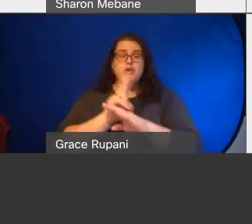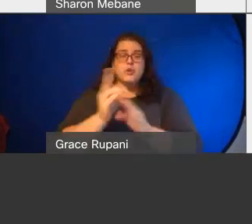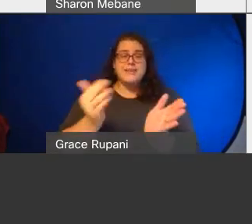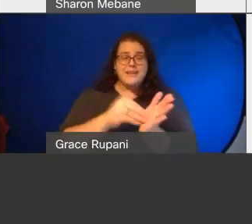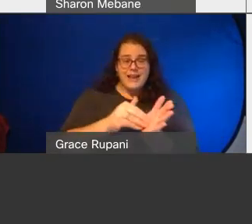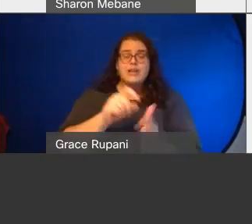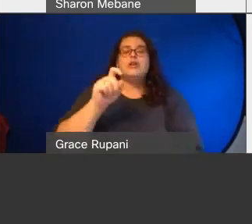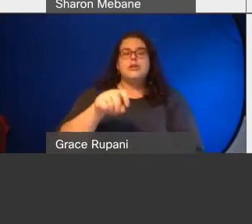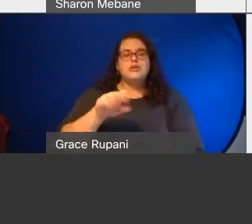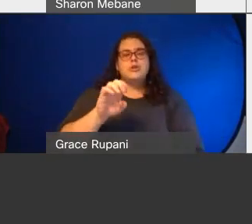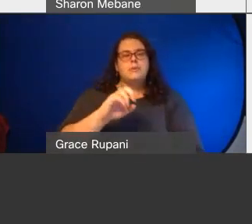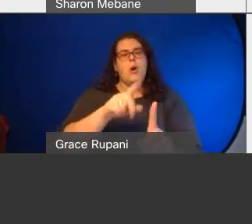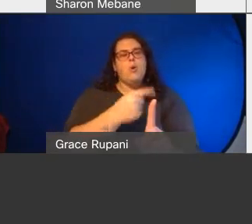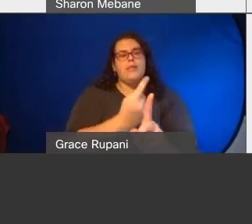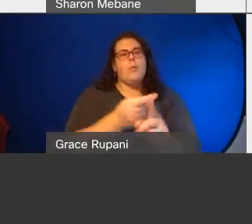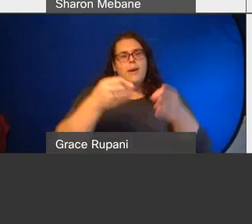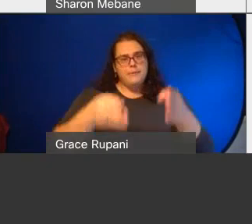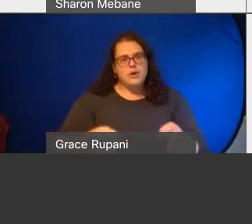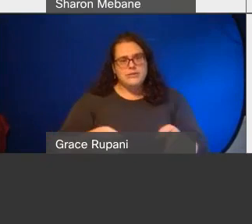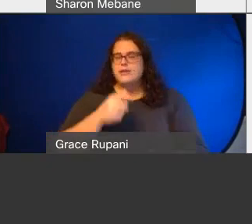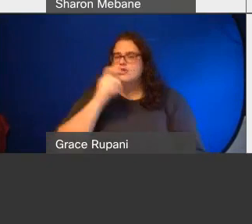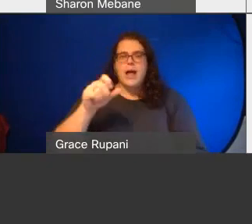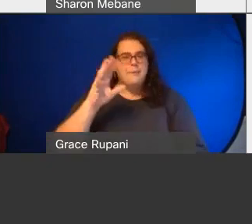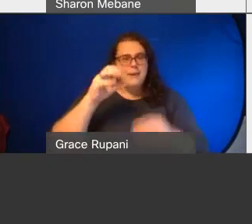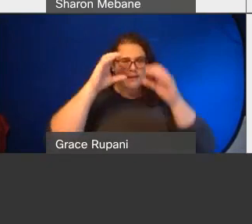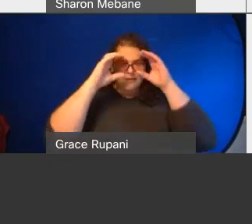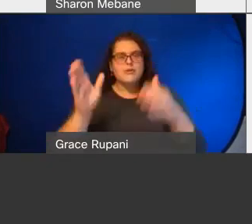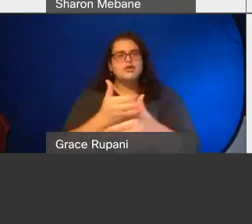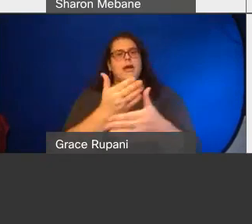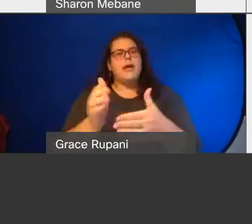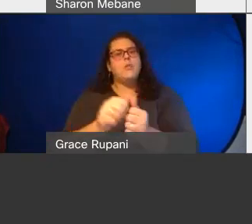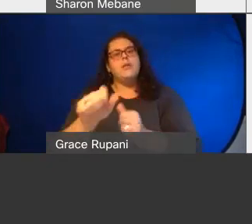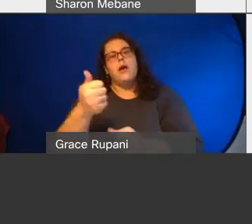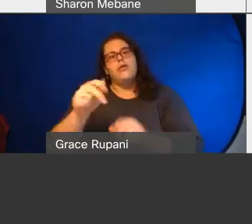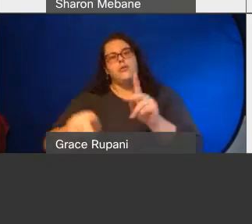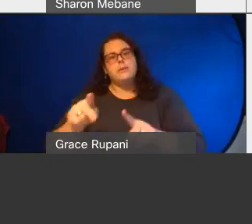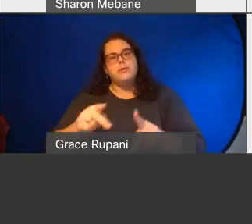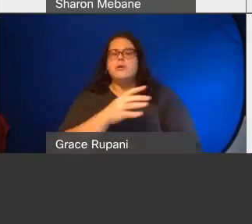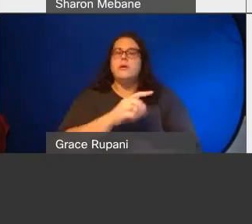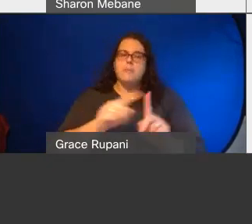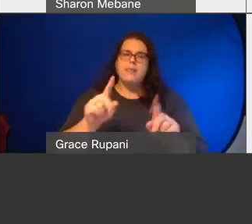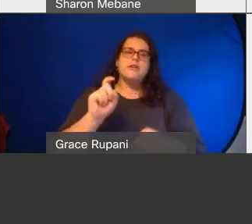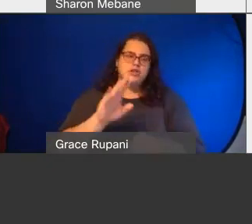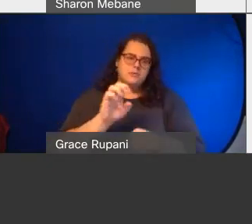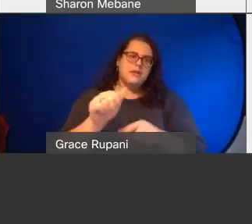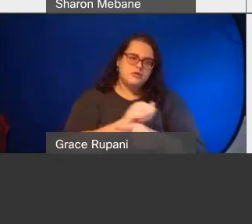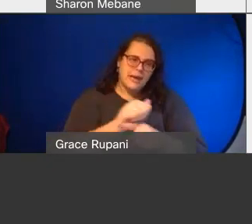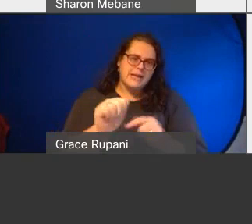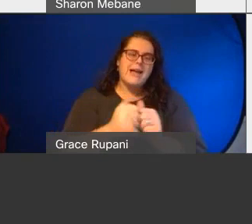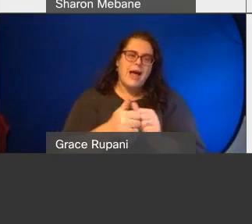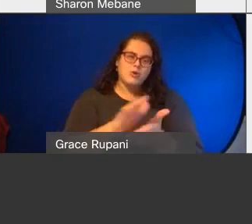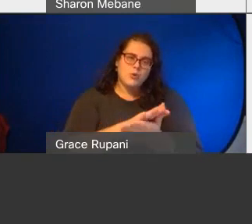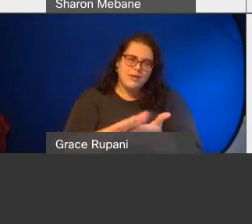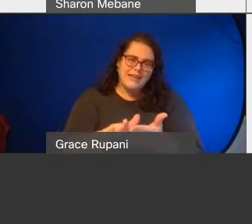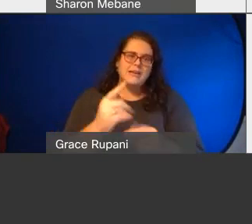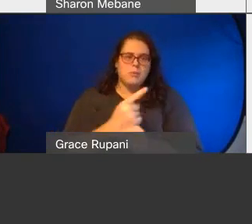dedicated to one individual, and that they should be trained on the proper cleaning and disinfection of that eye protection for